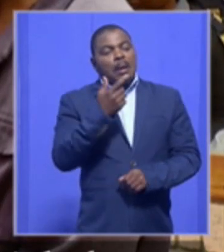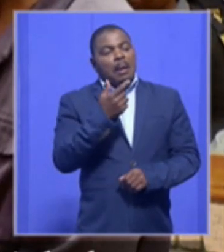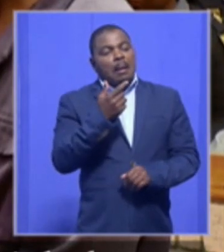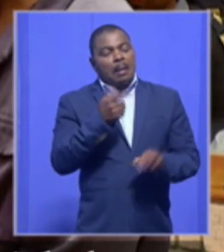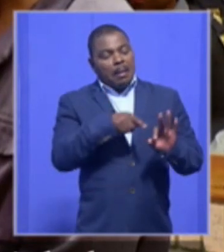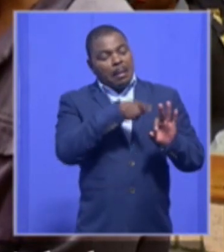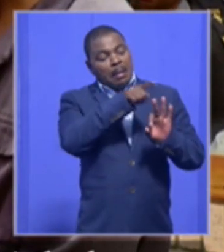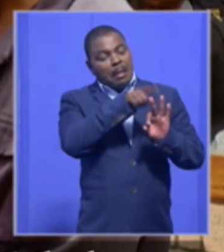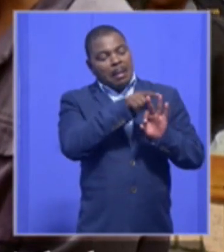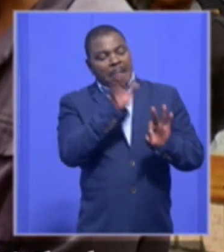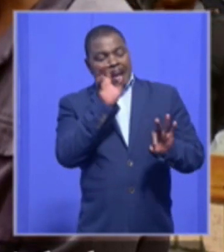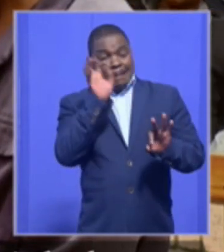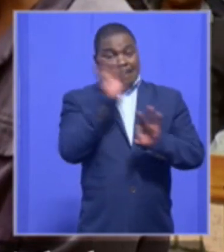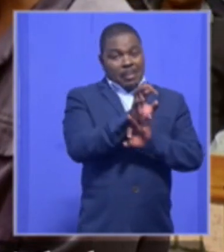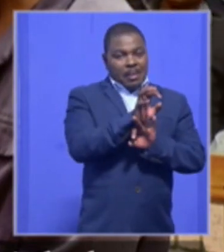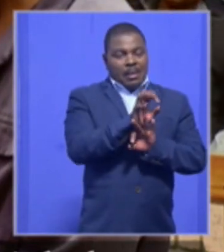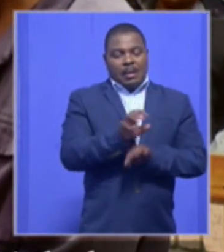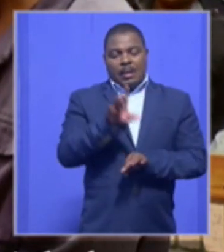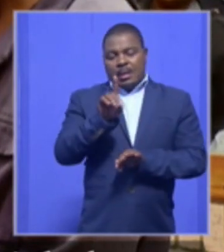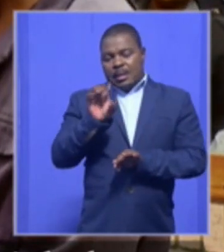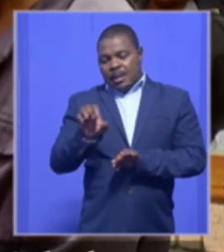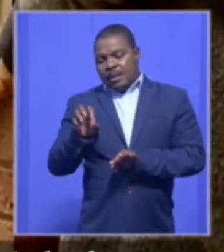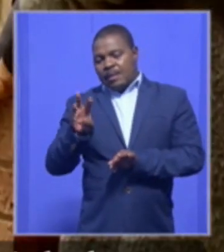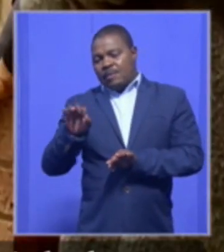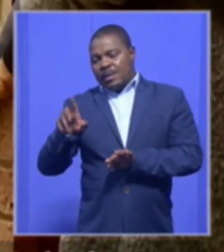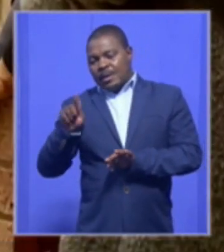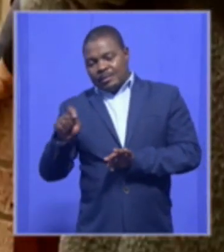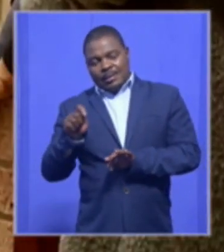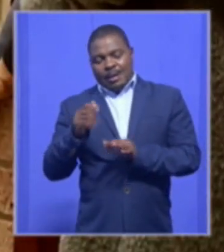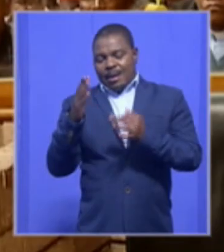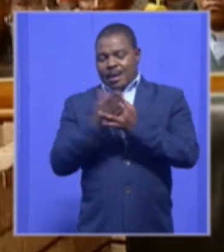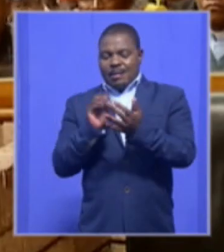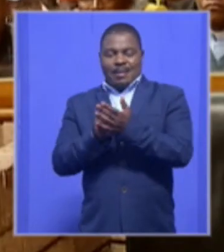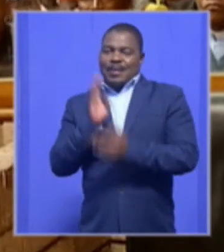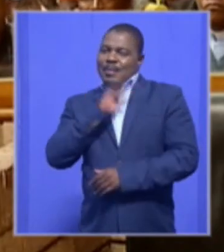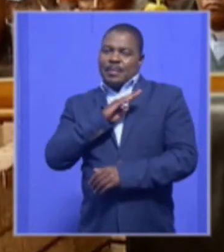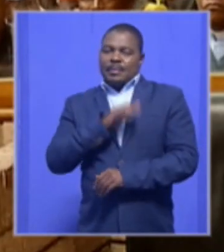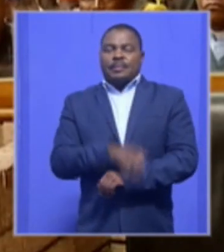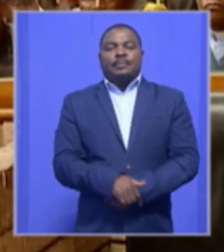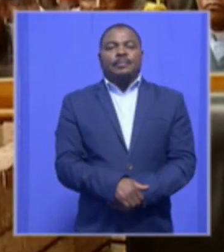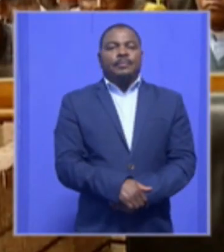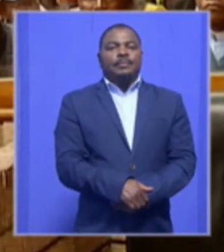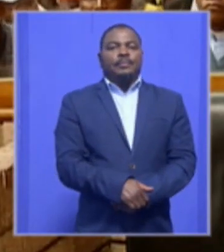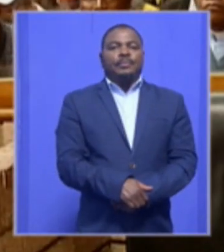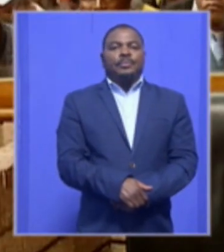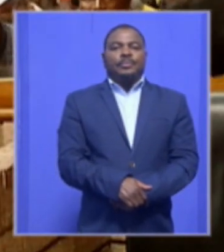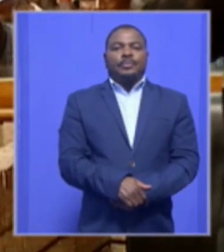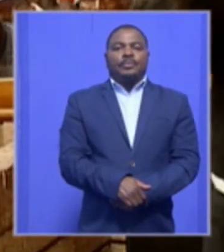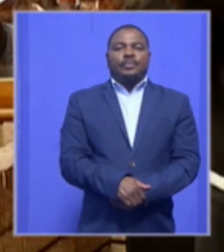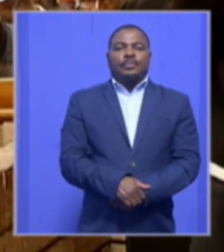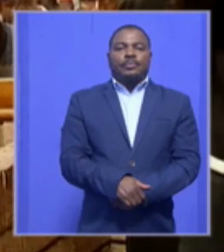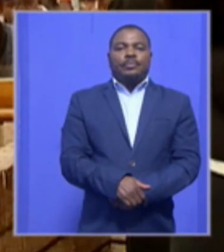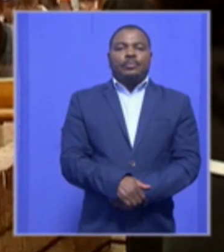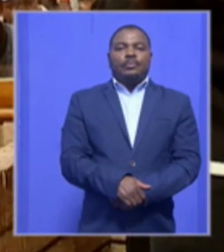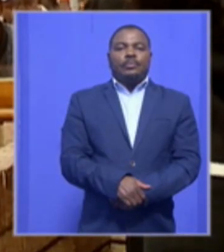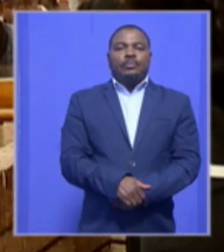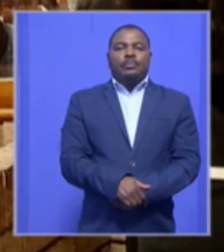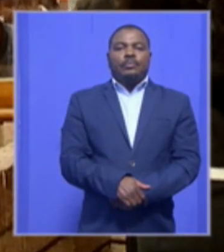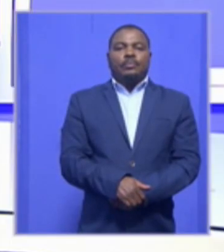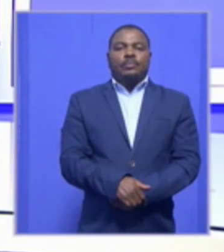molatofadiwa wa bobedi Divet ga ise e tsenngwe kgatlhanong le mapodisi. Ke Katlego wa di-Kansas ABC Mankweng.